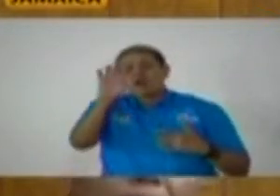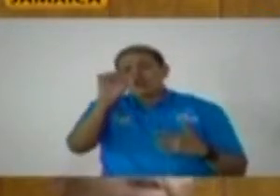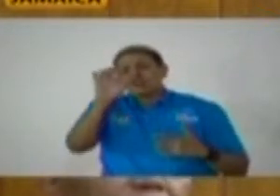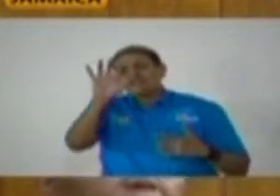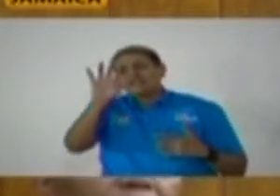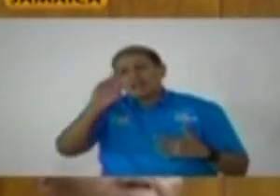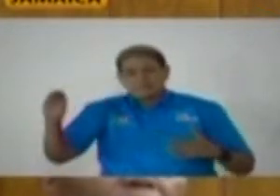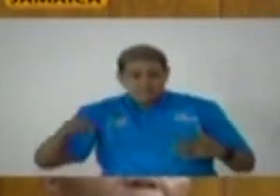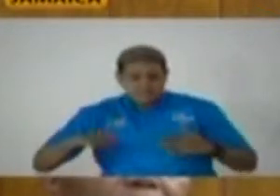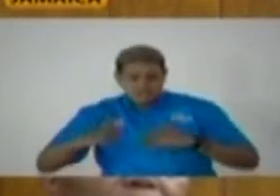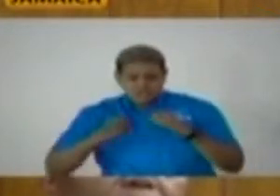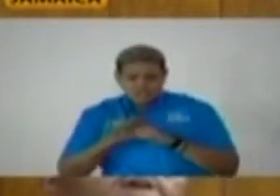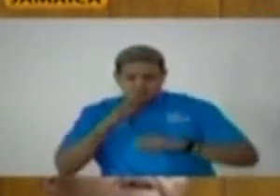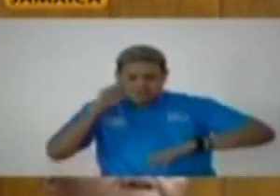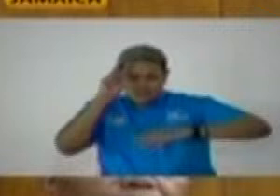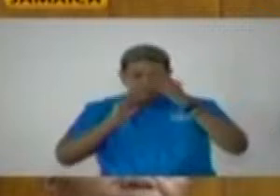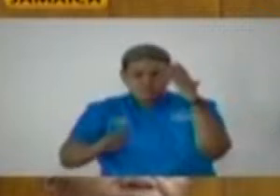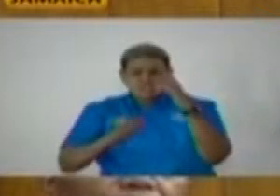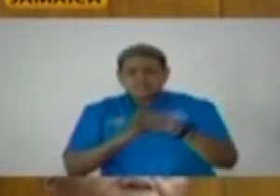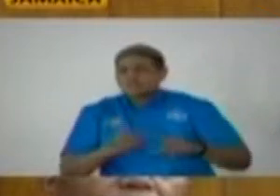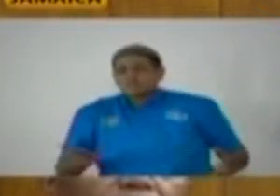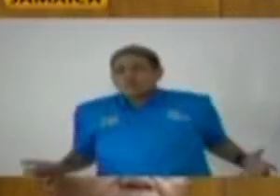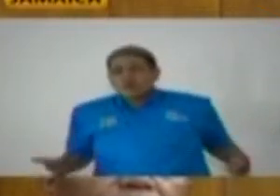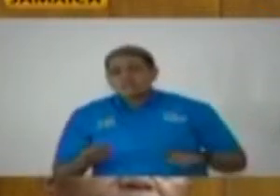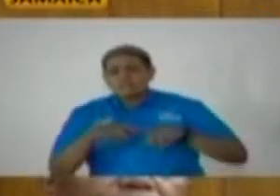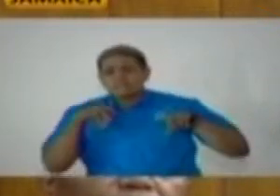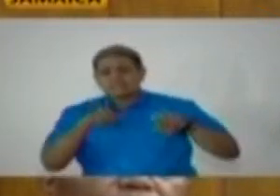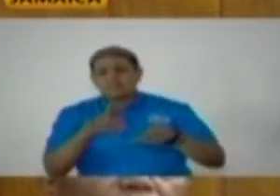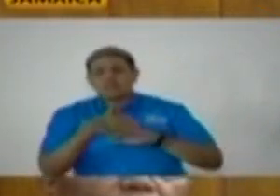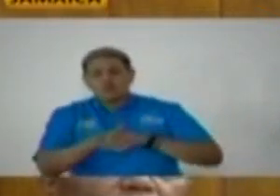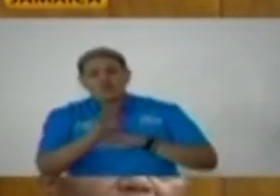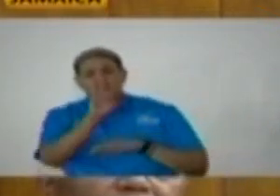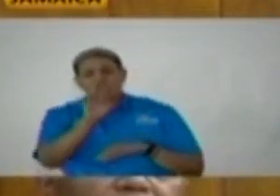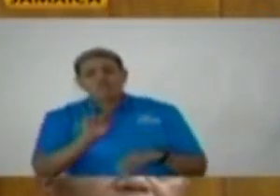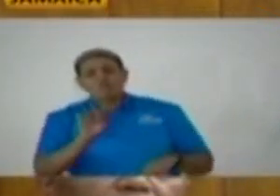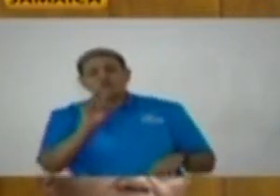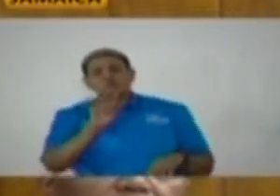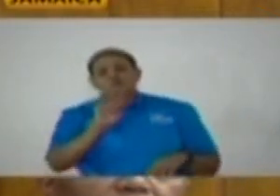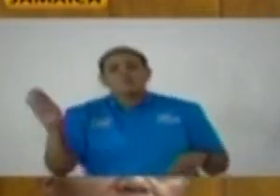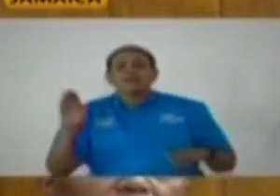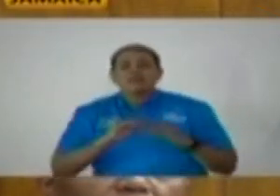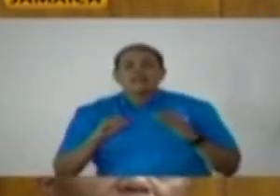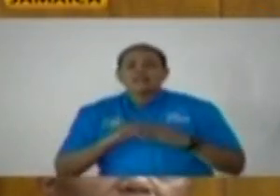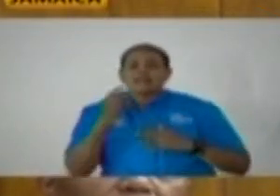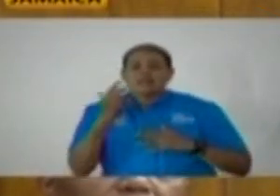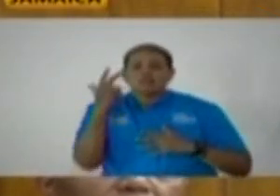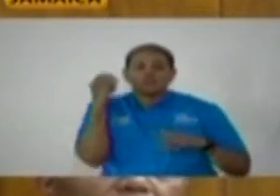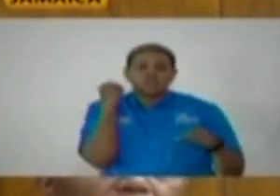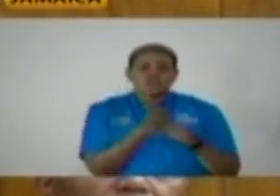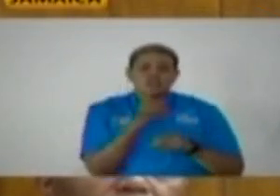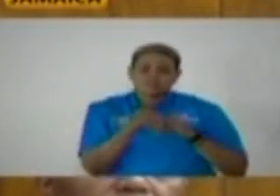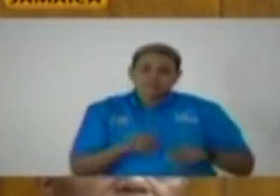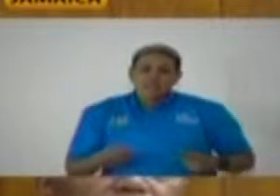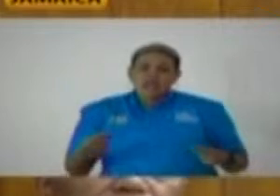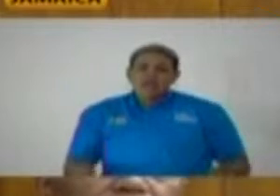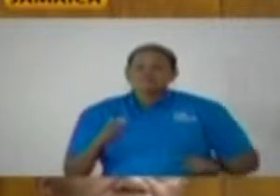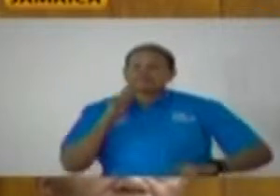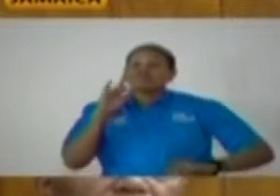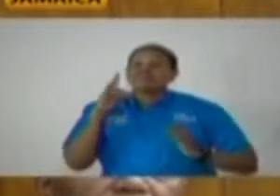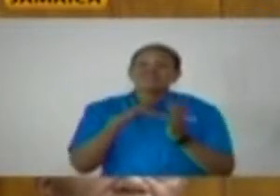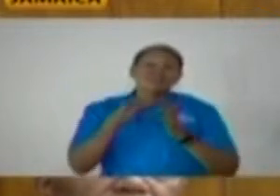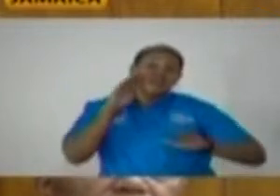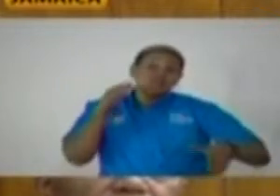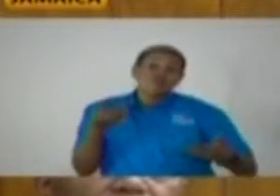year, is projected to spend over $4.2 billion over the next 3 years. And the centerpiece is